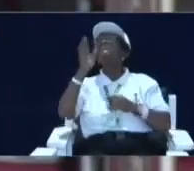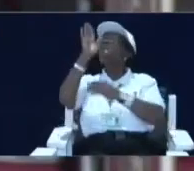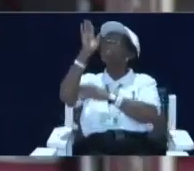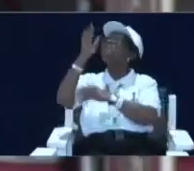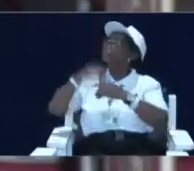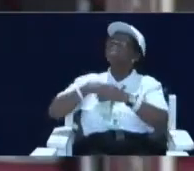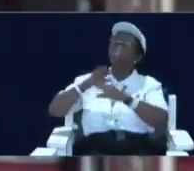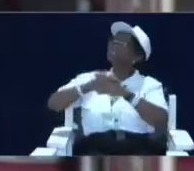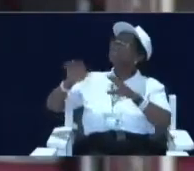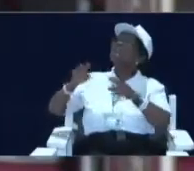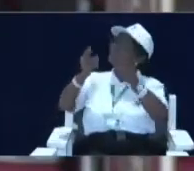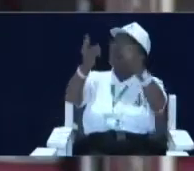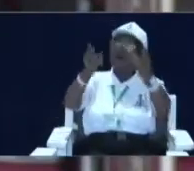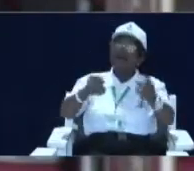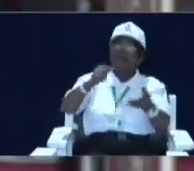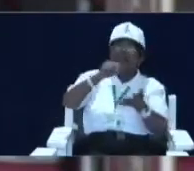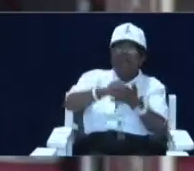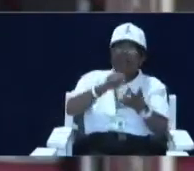want millions.